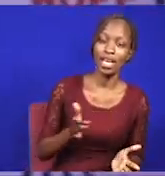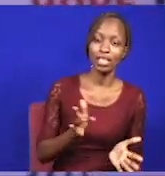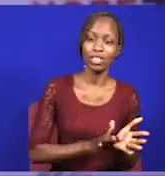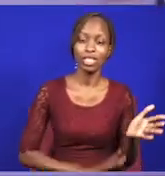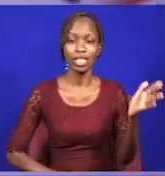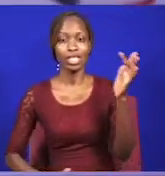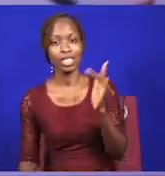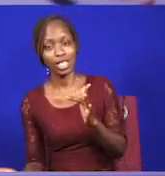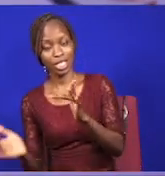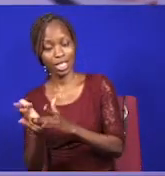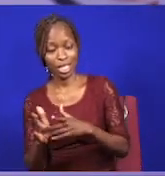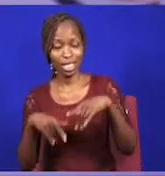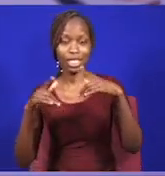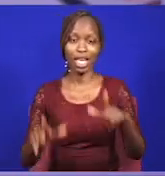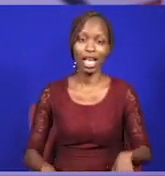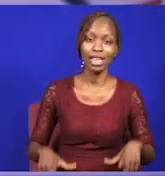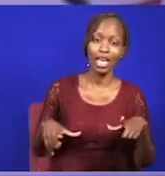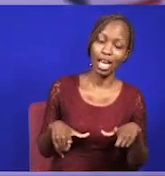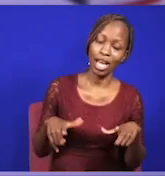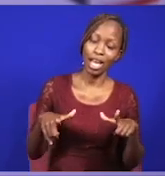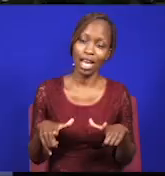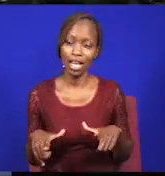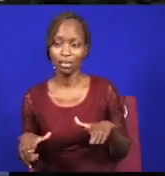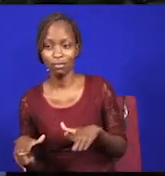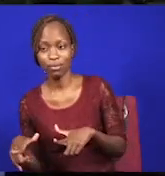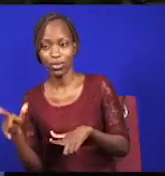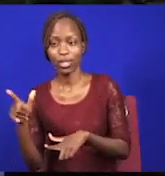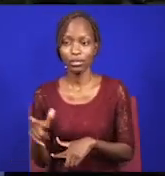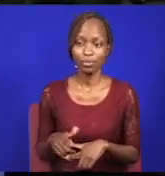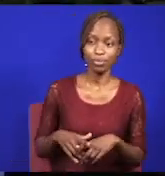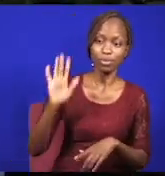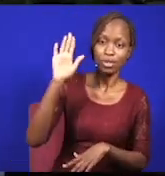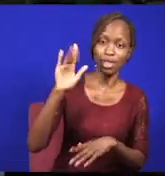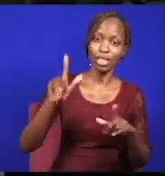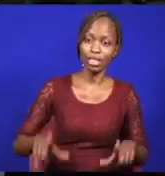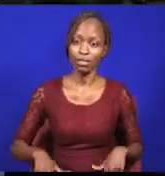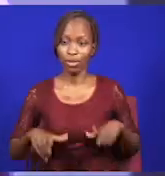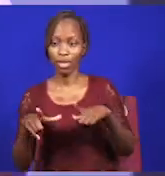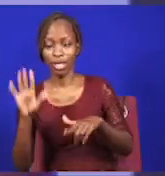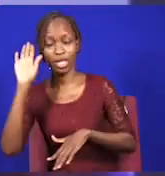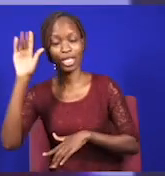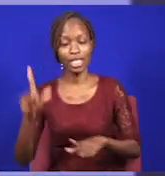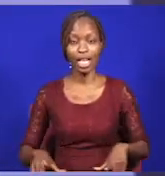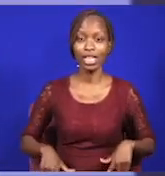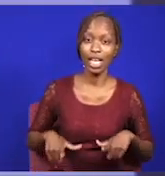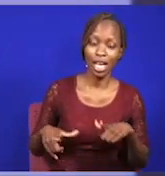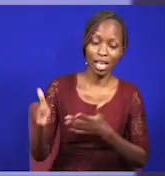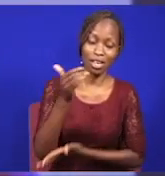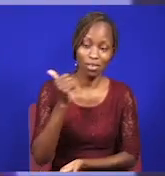hallelujah. My Jesus is alive. He's alive. Amen.